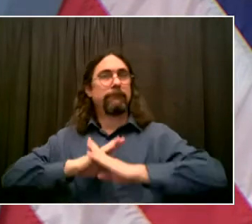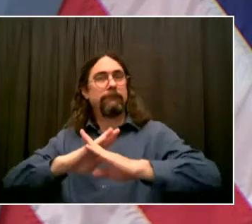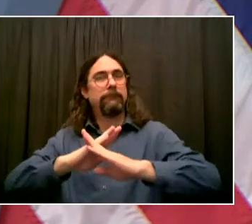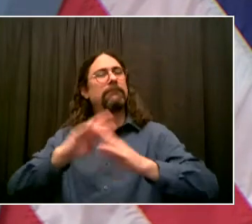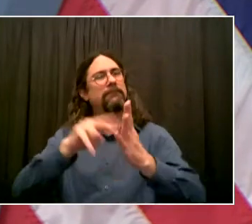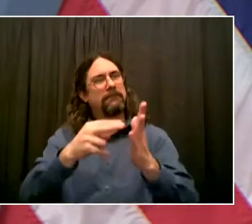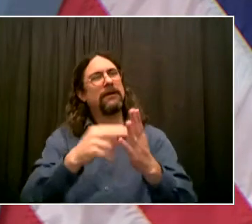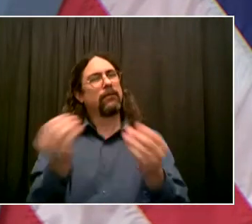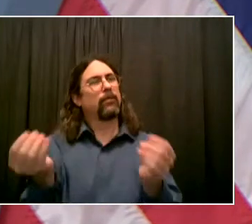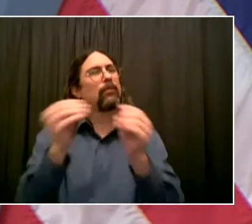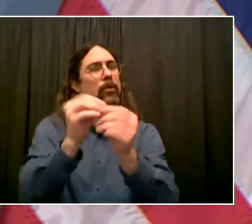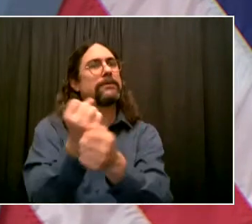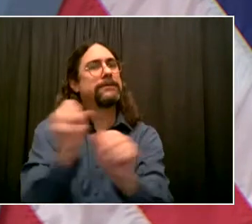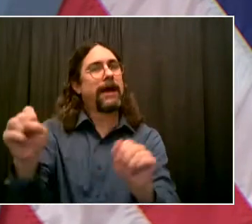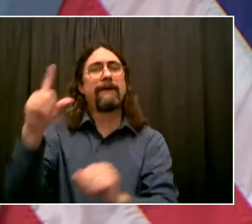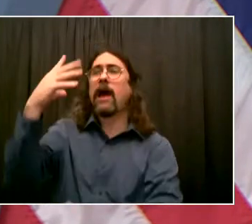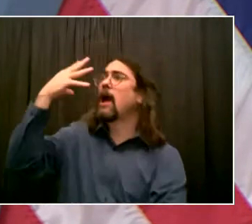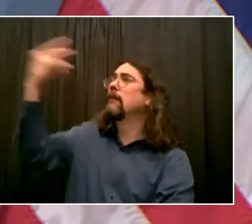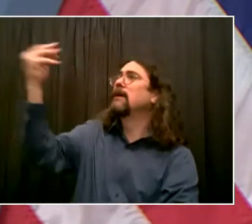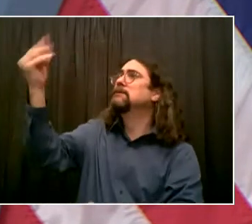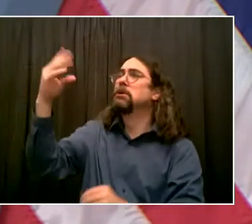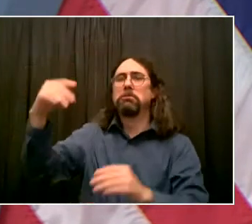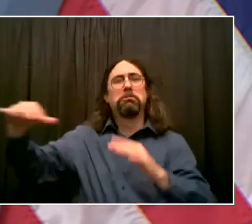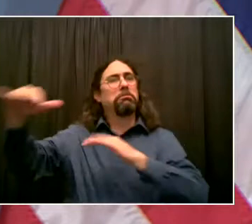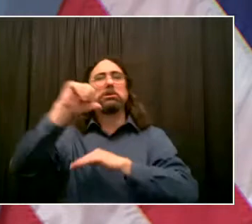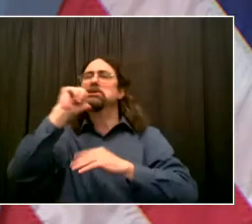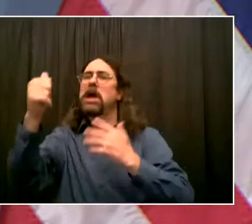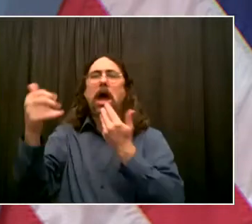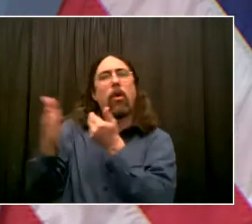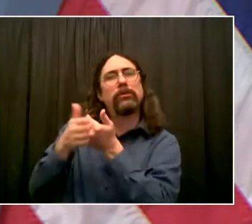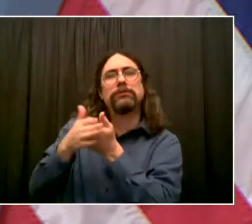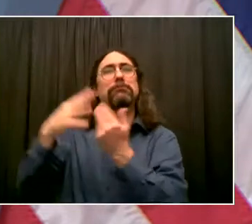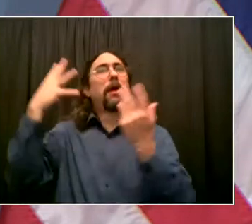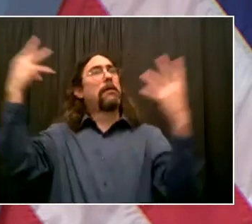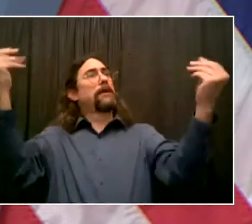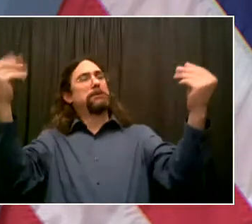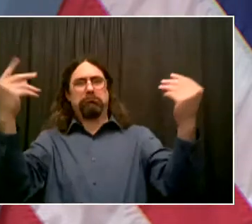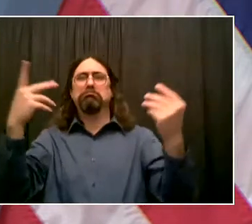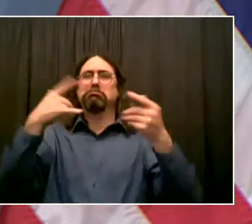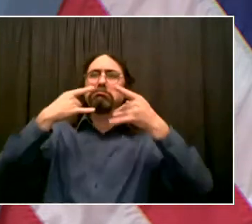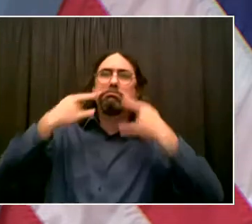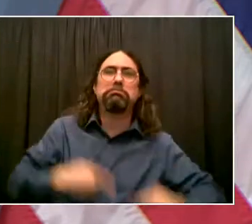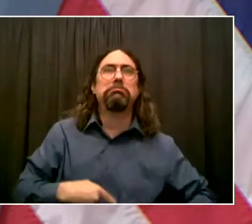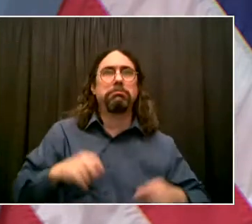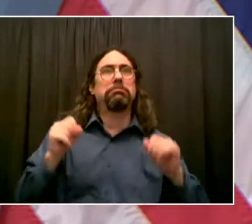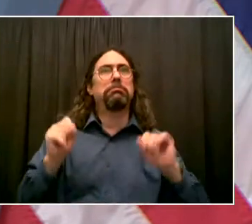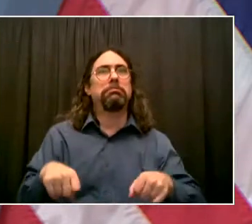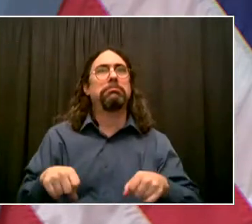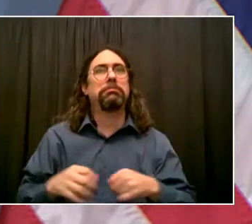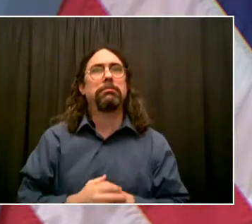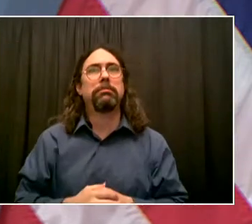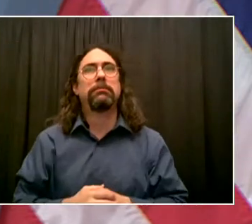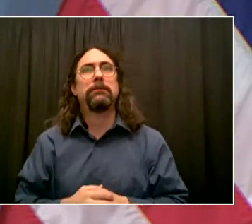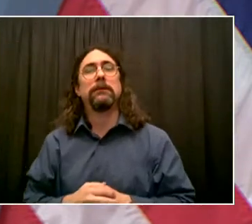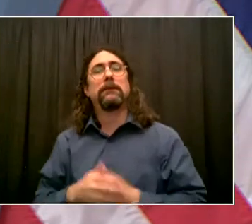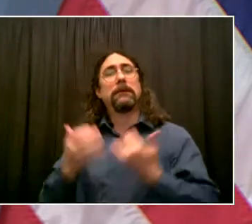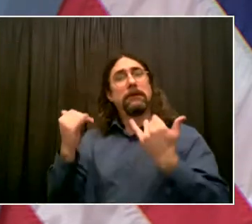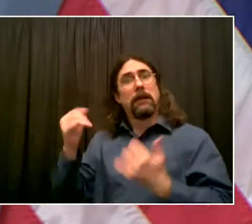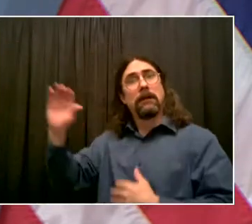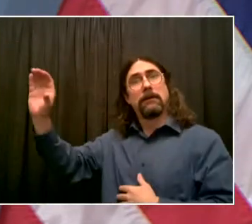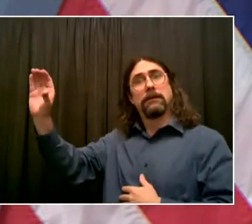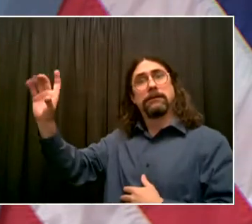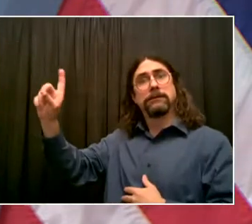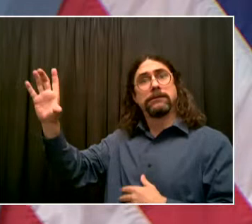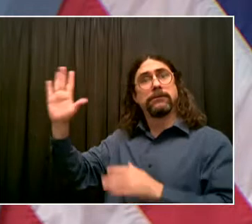yesterday is that in New York City, it is more common to encounter a lot of people even in an